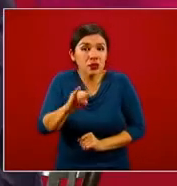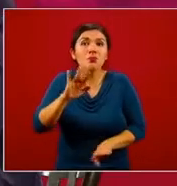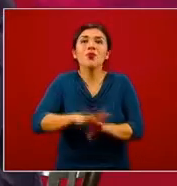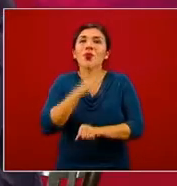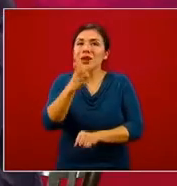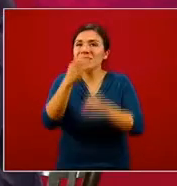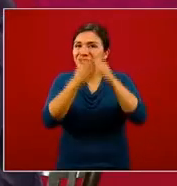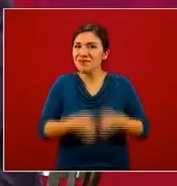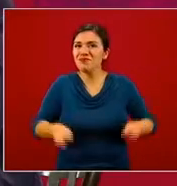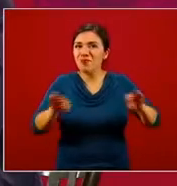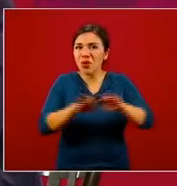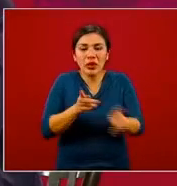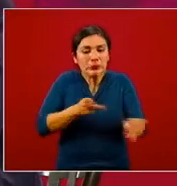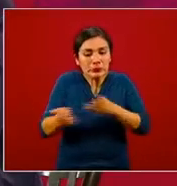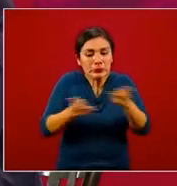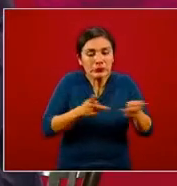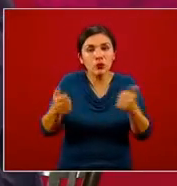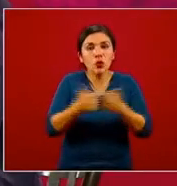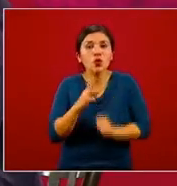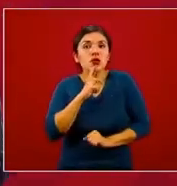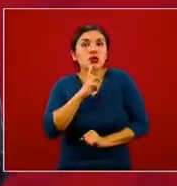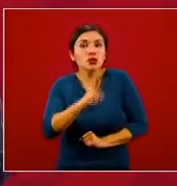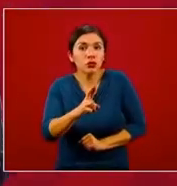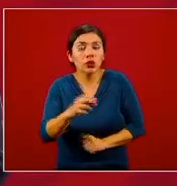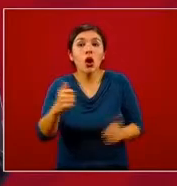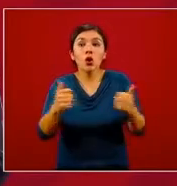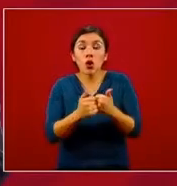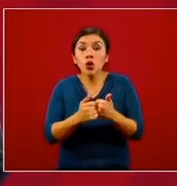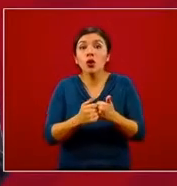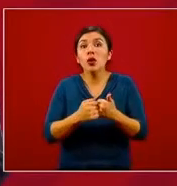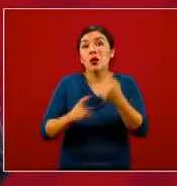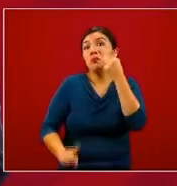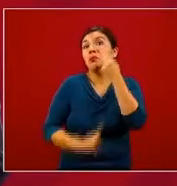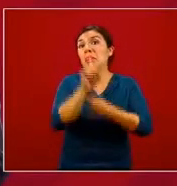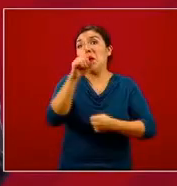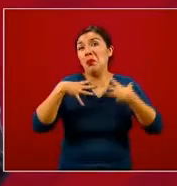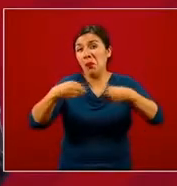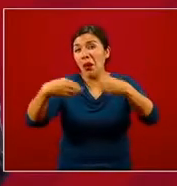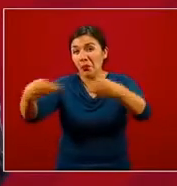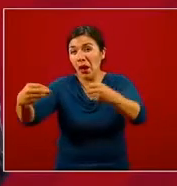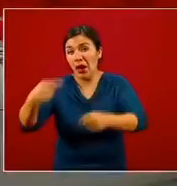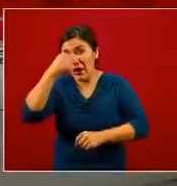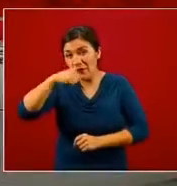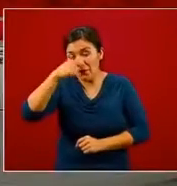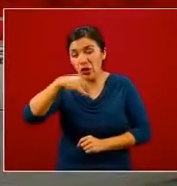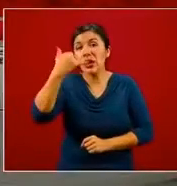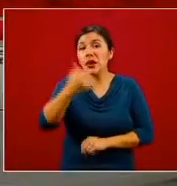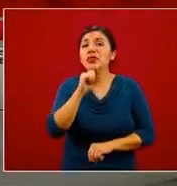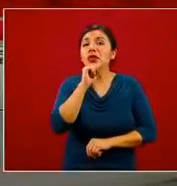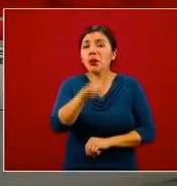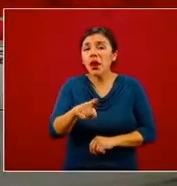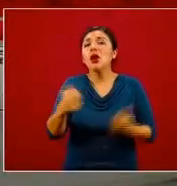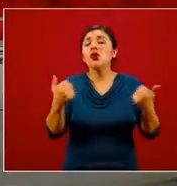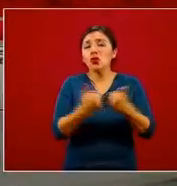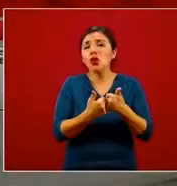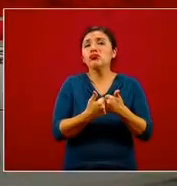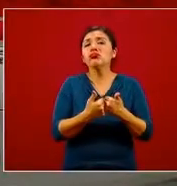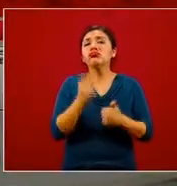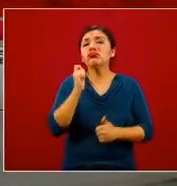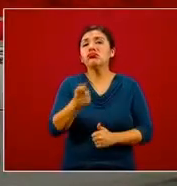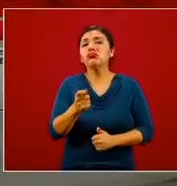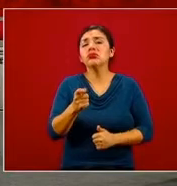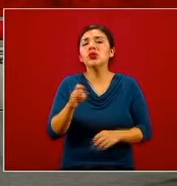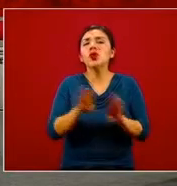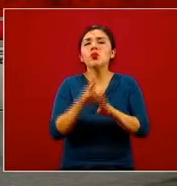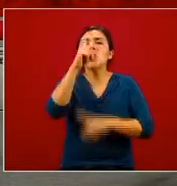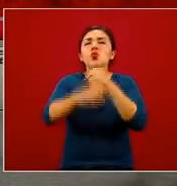Influenza is one of the primary causes of respiratory death in the world. So therefore, it's crucially important